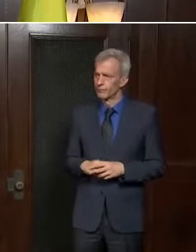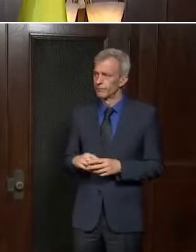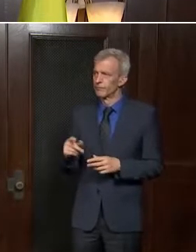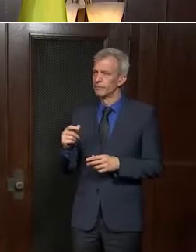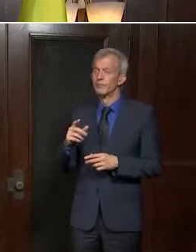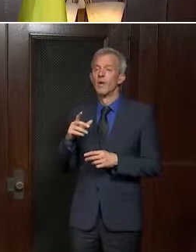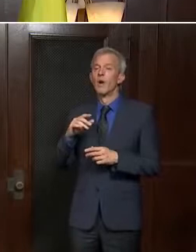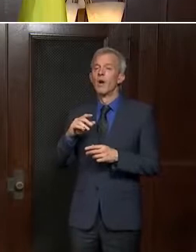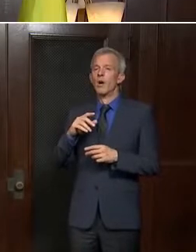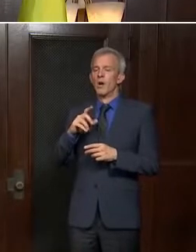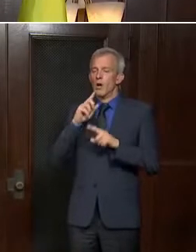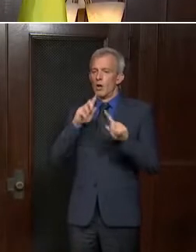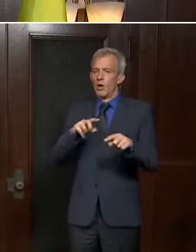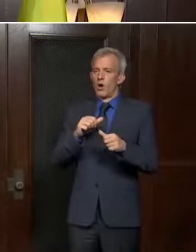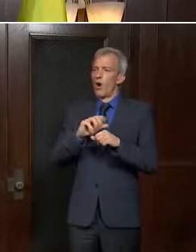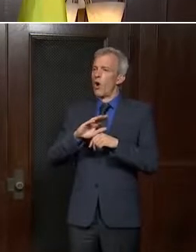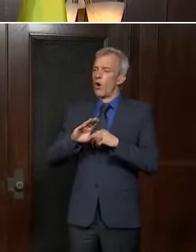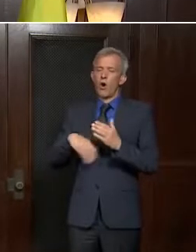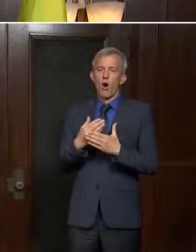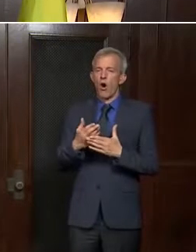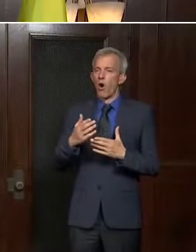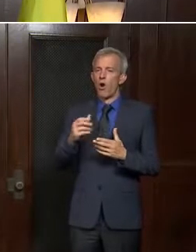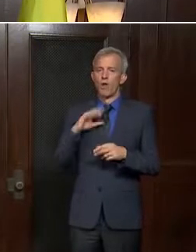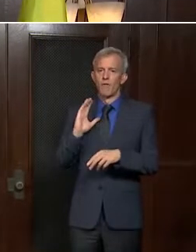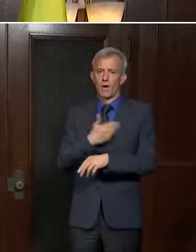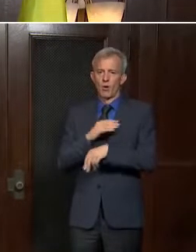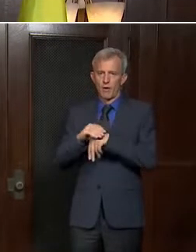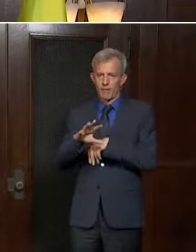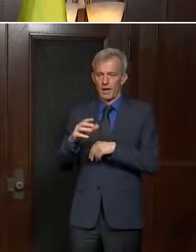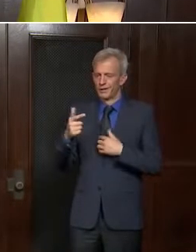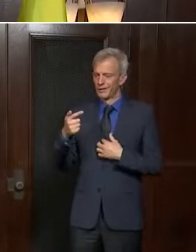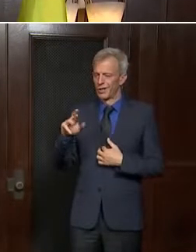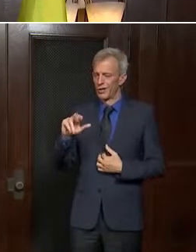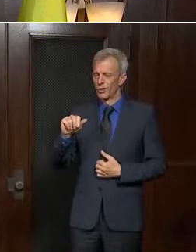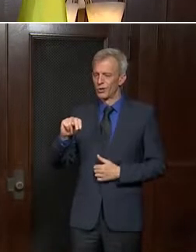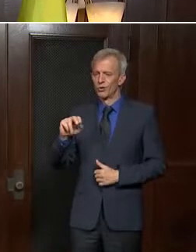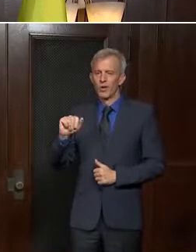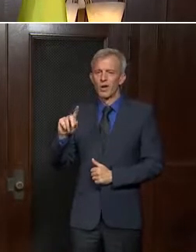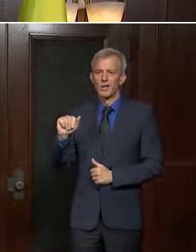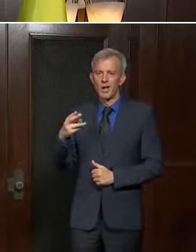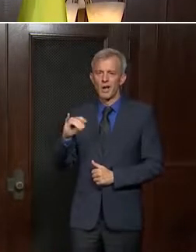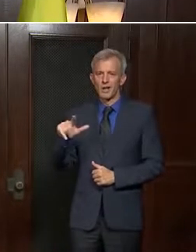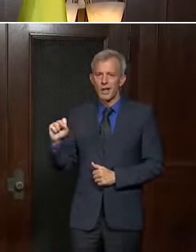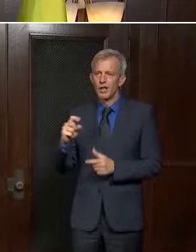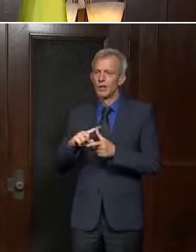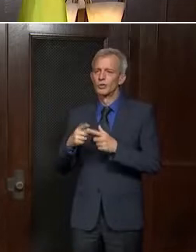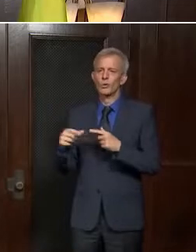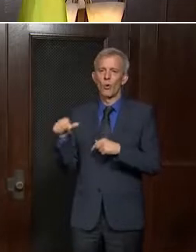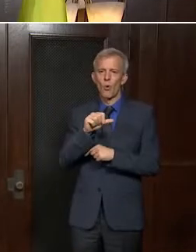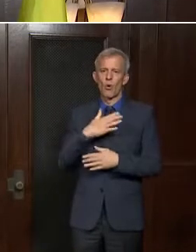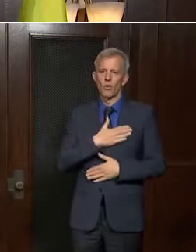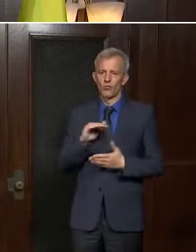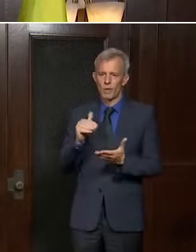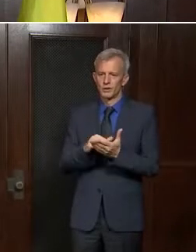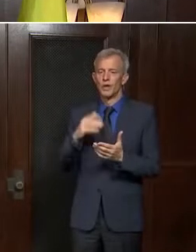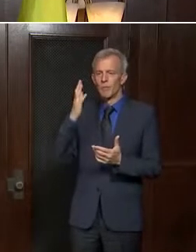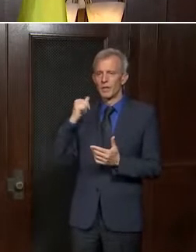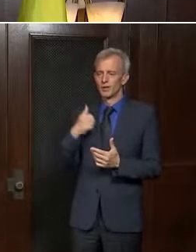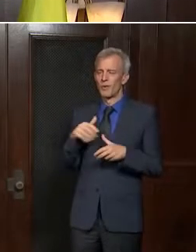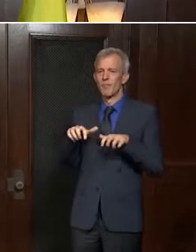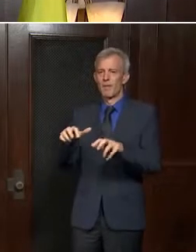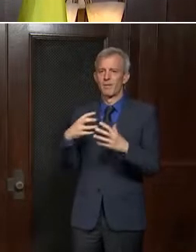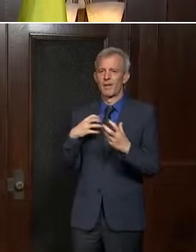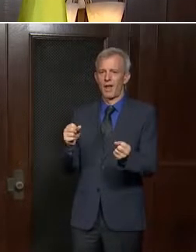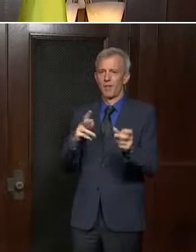Hills or any of the rec center shelters come from public health. So if we're doing anything there, it's because we have public health on site.